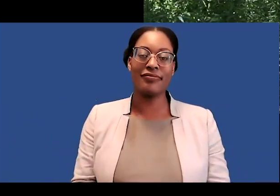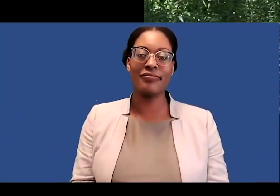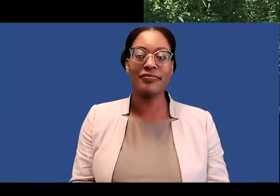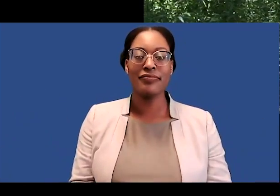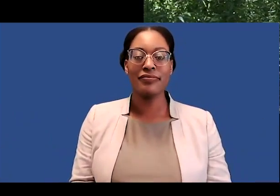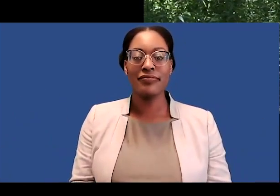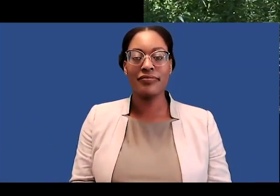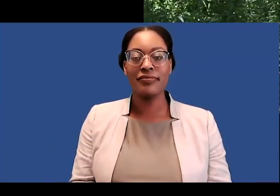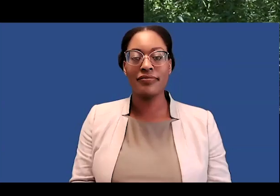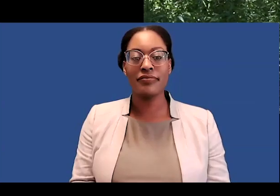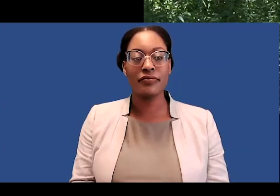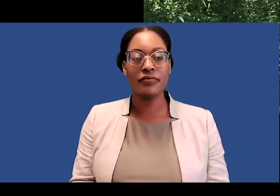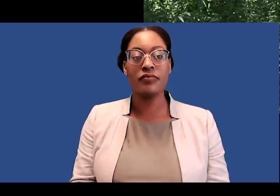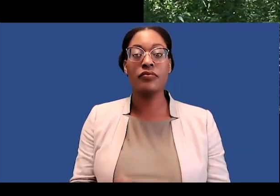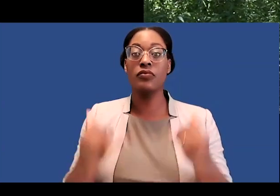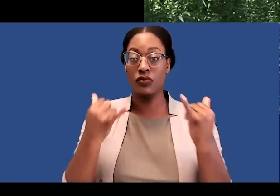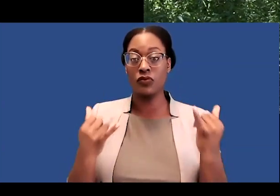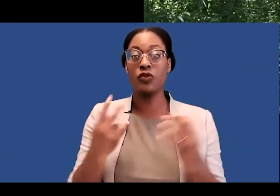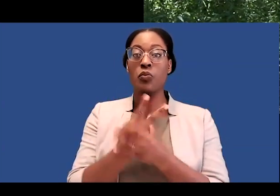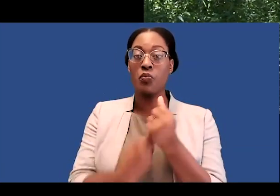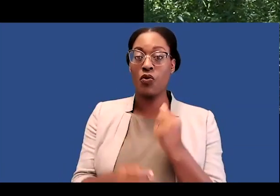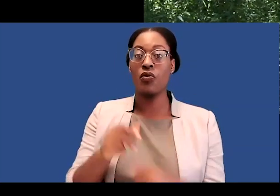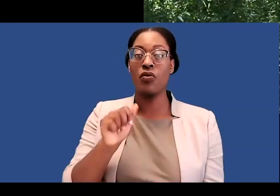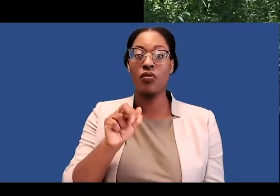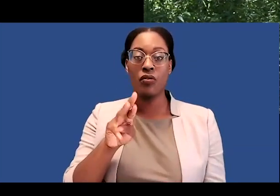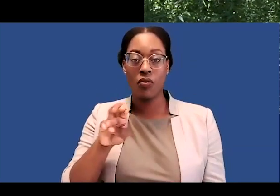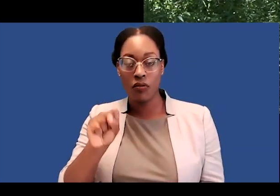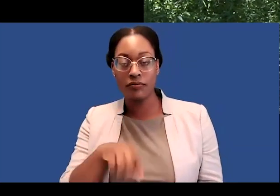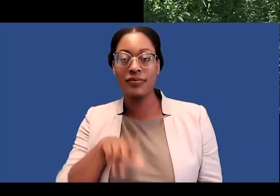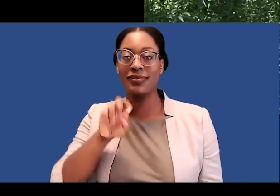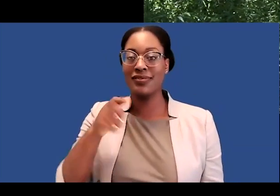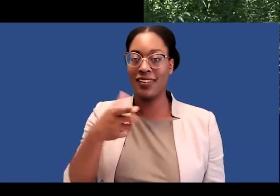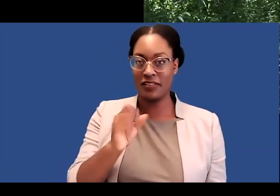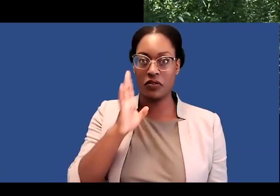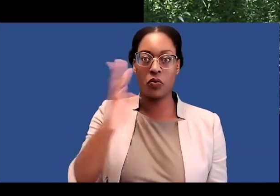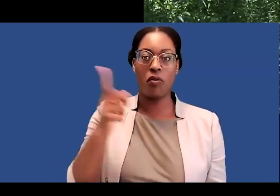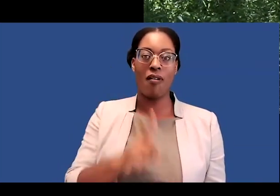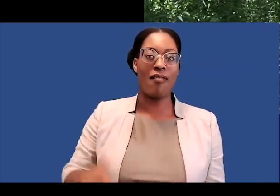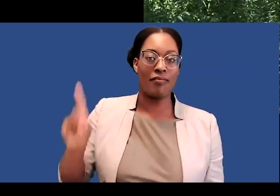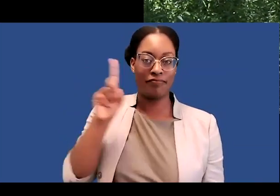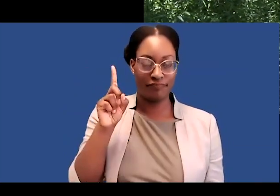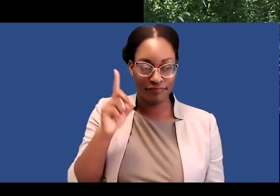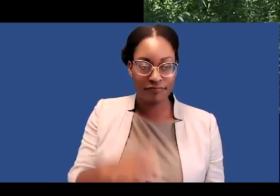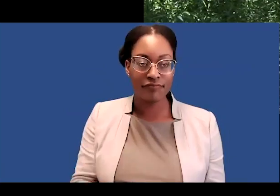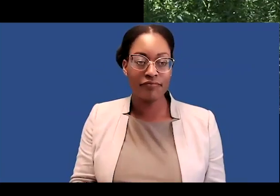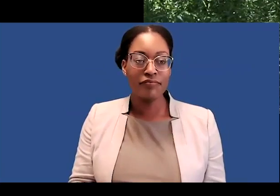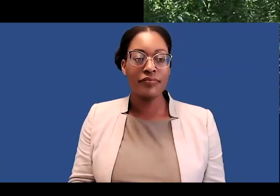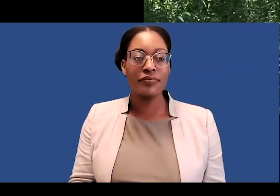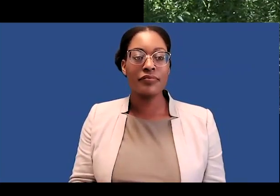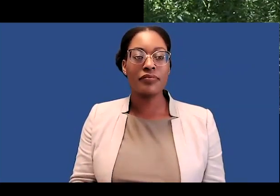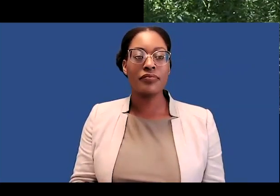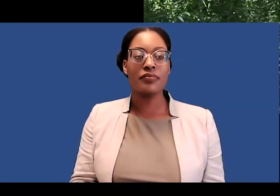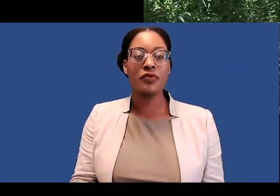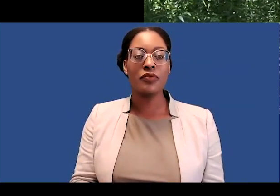I'll stretch both arms and legs up until they meet or come as close as possible. Again, we're going to open the